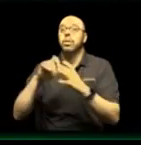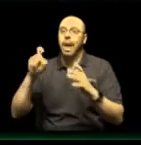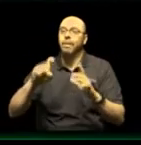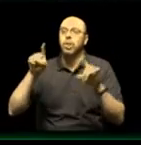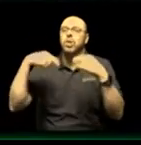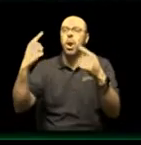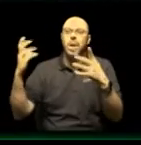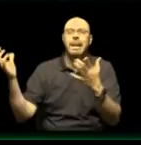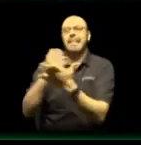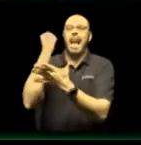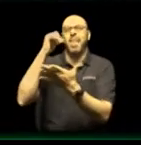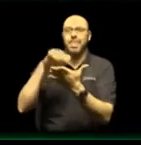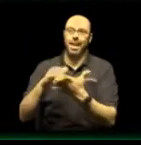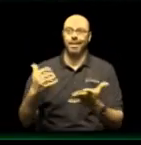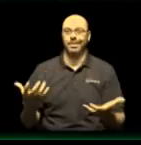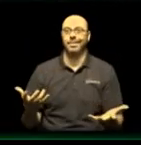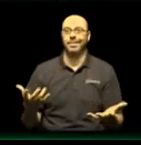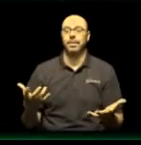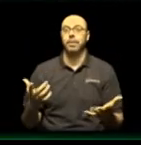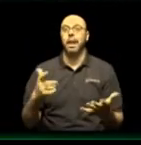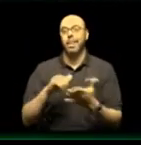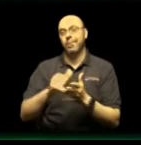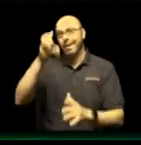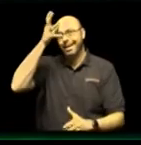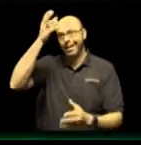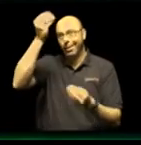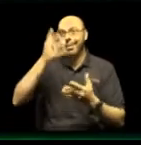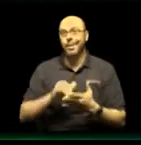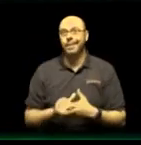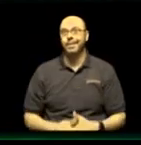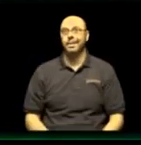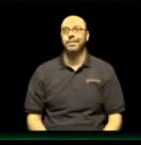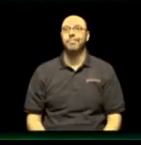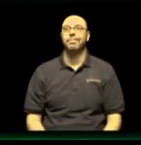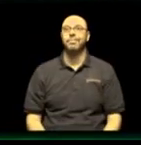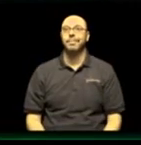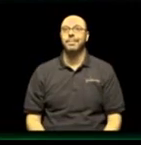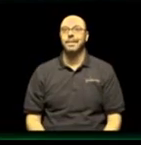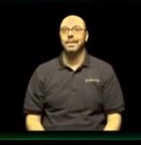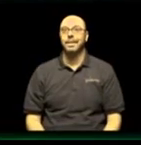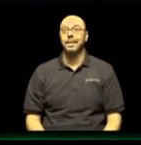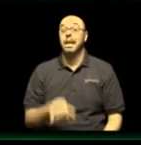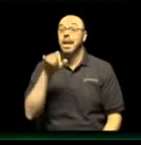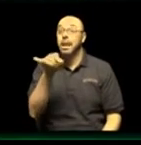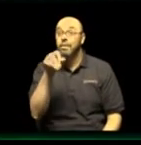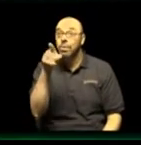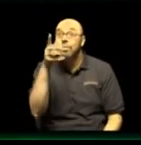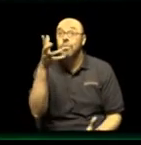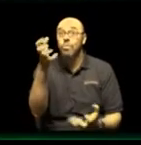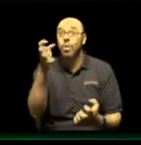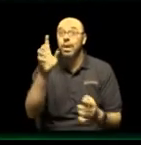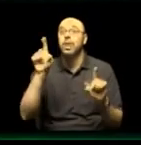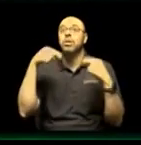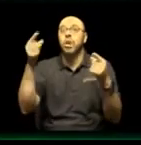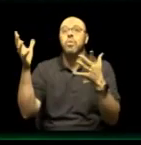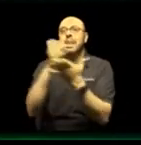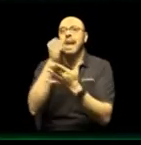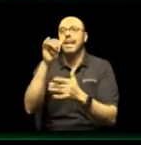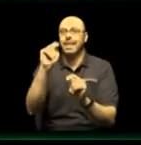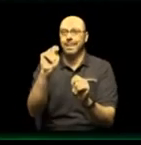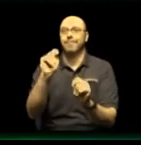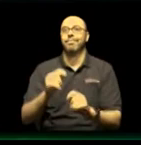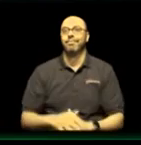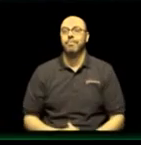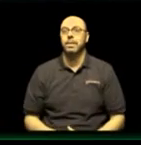it. That's what my dad said to me when I was little. Go get it. If you want it, go get it. You have to work hard.